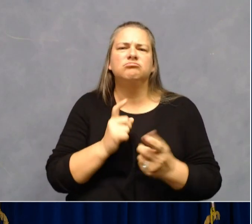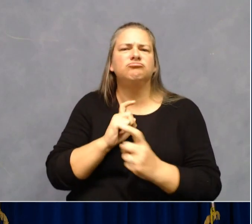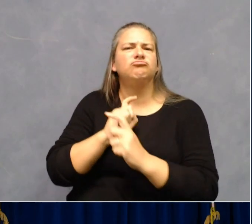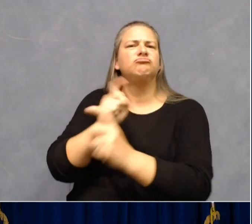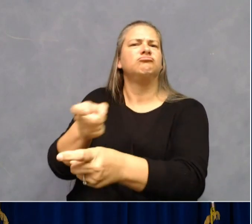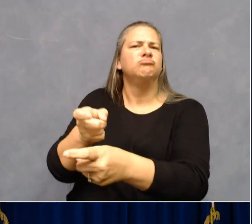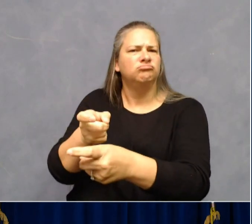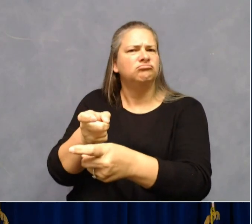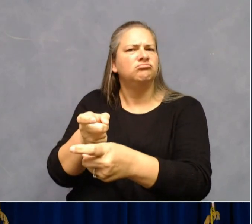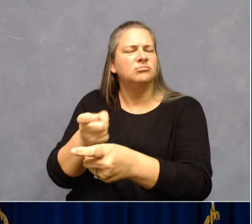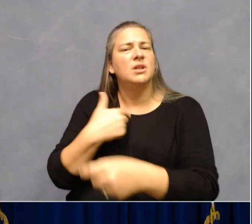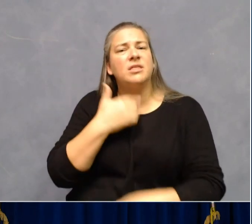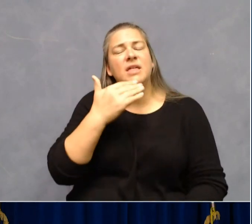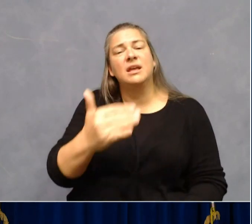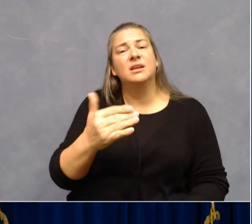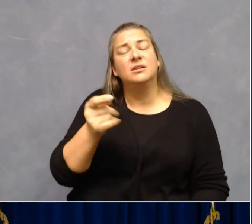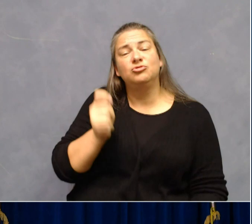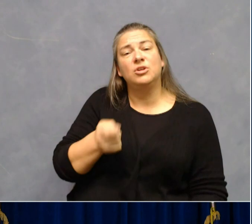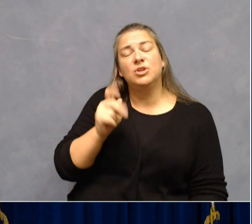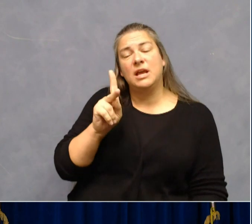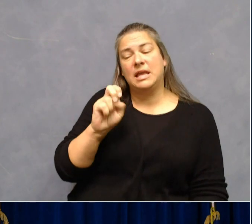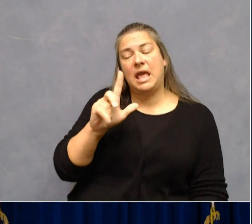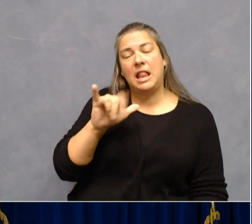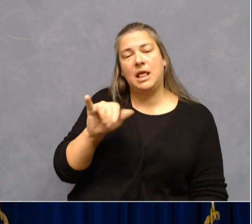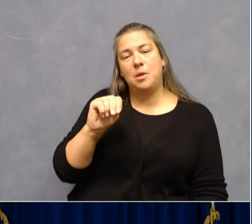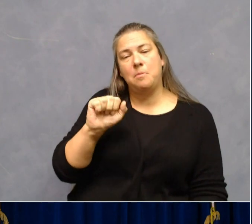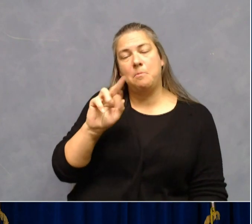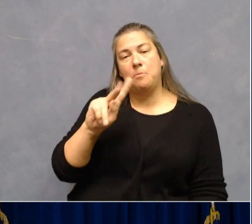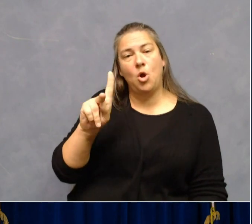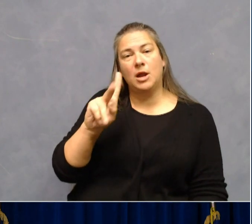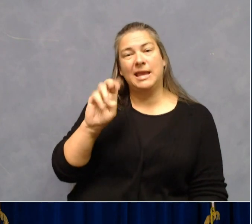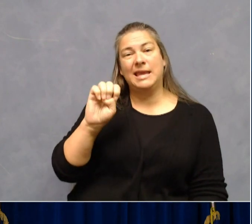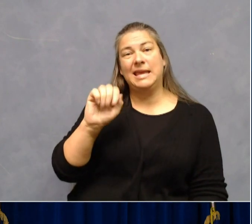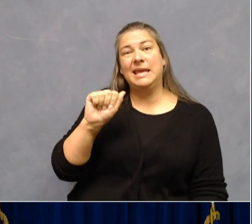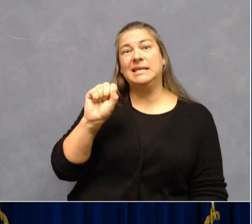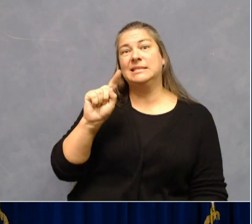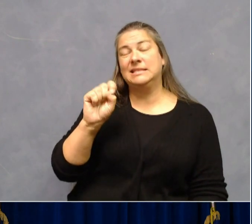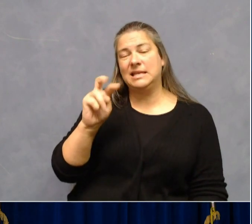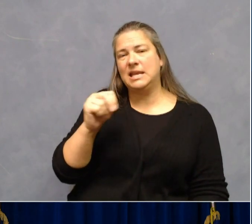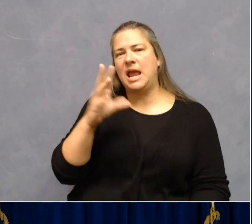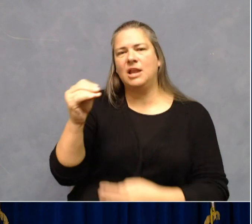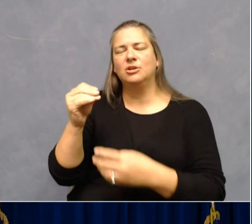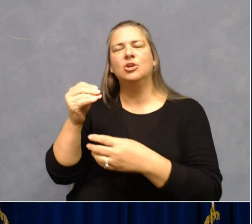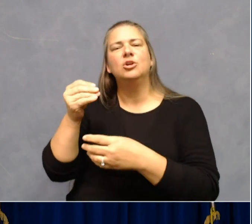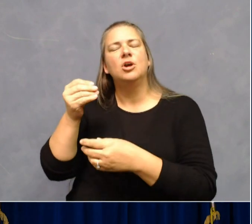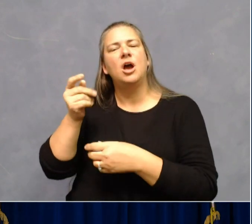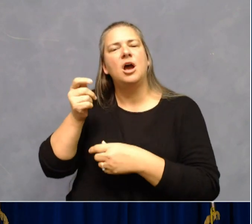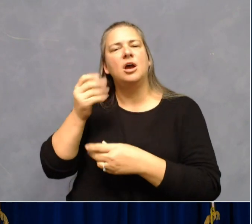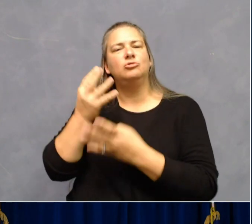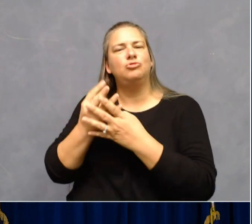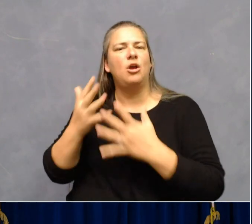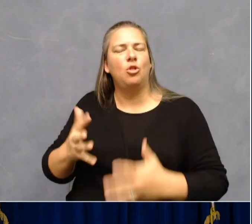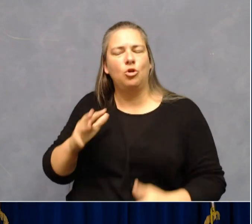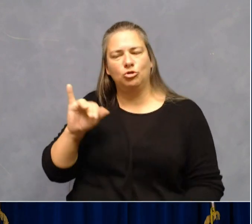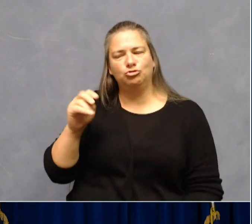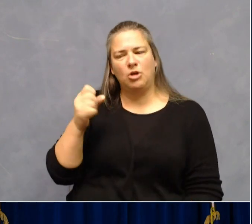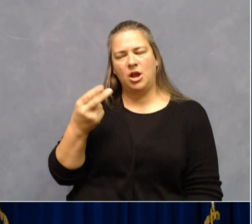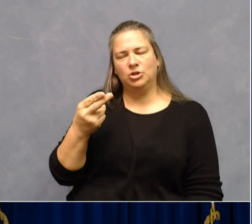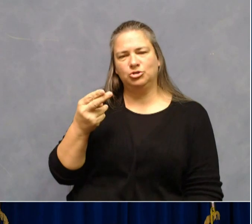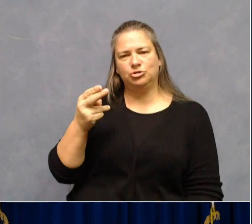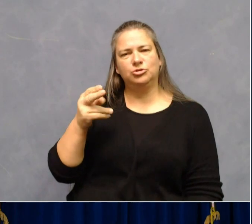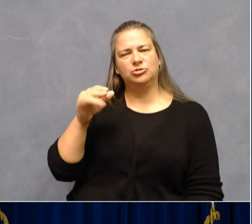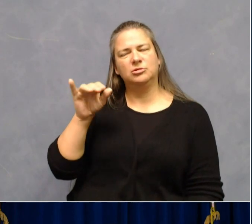Kelly Mark Easton and Hardin County Jailer Josh Lindblom for their support and assistance for